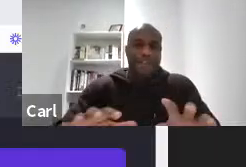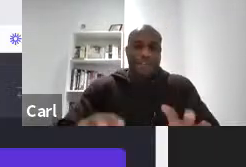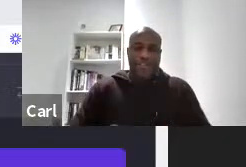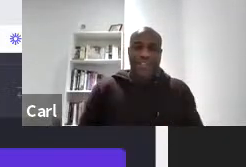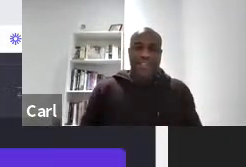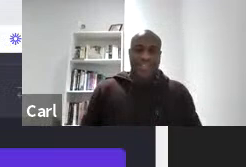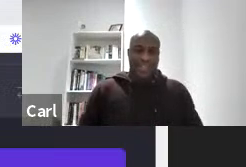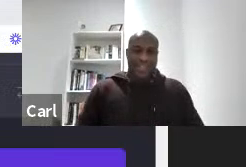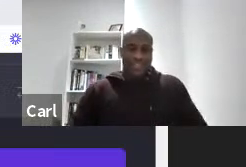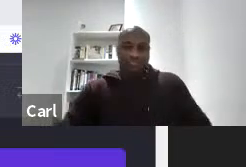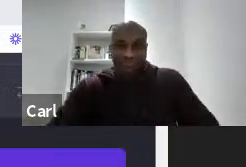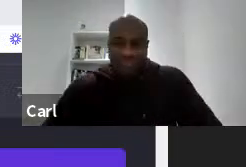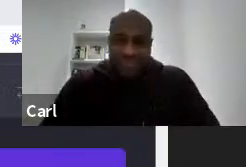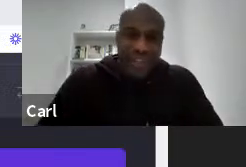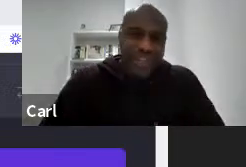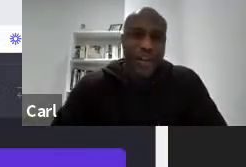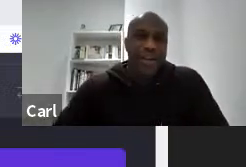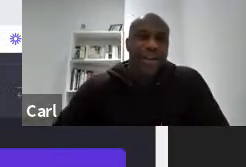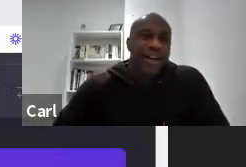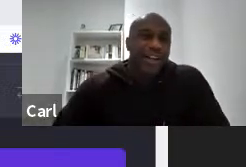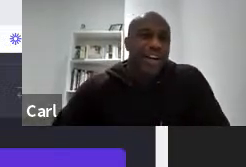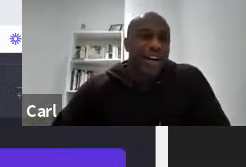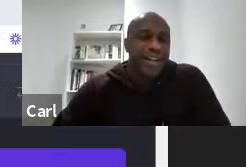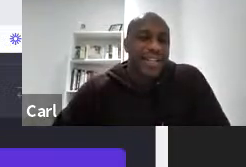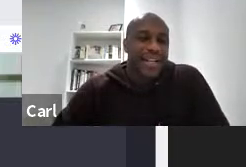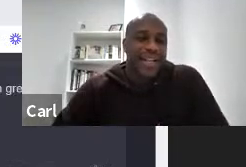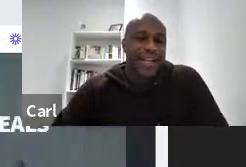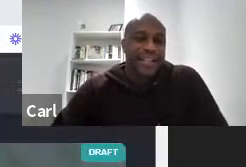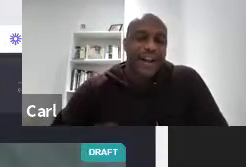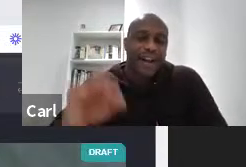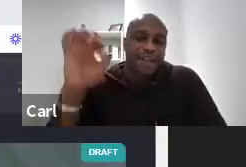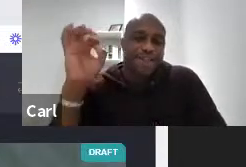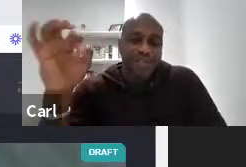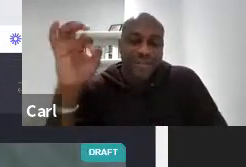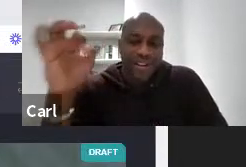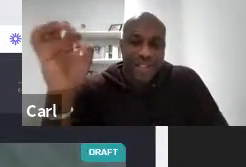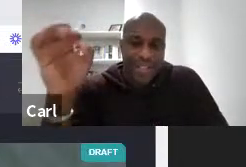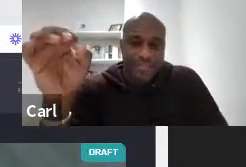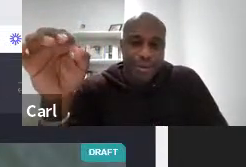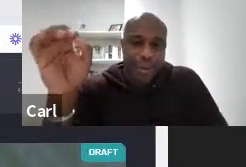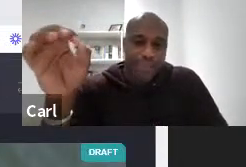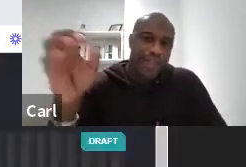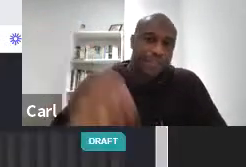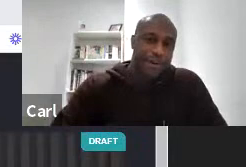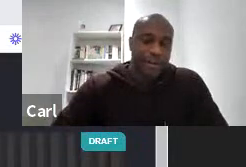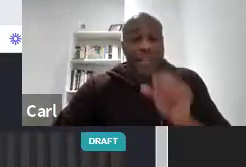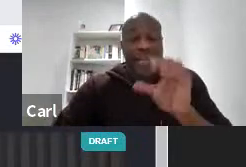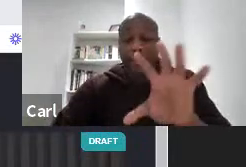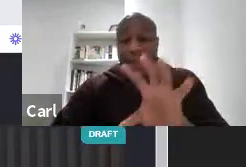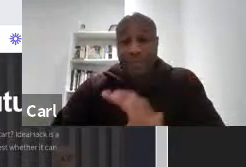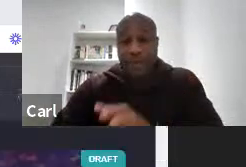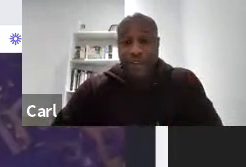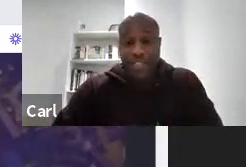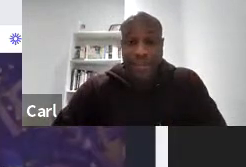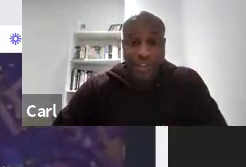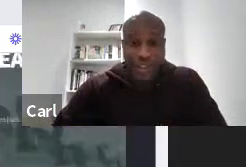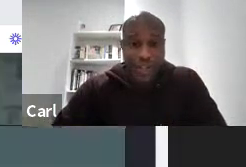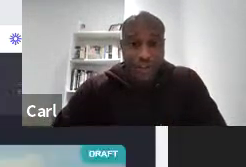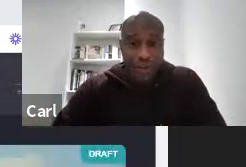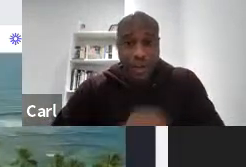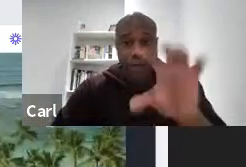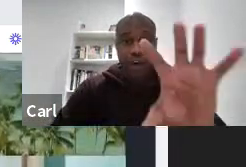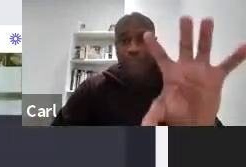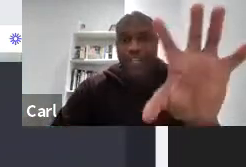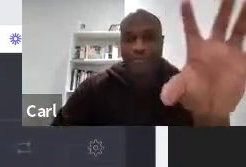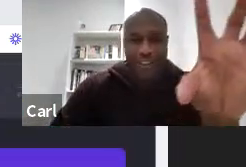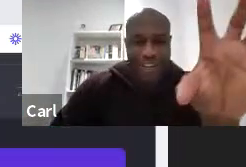Okay, so hopefully you can see this. So KickStART is a very, very simple website builder or landing page builder, as I mentioned.